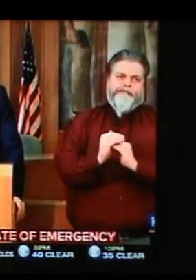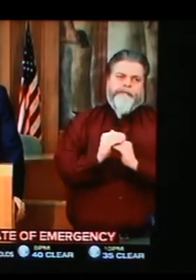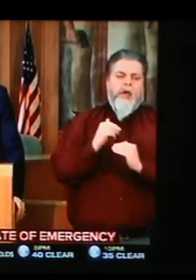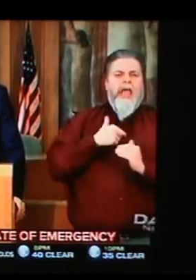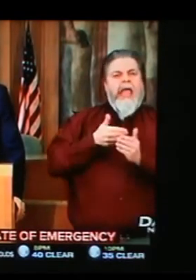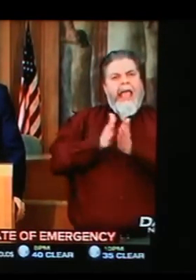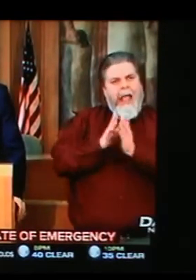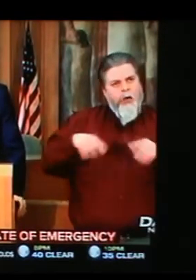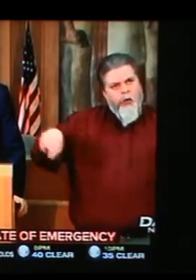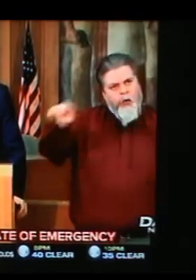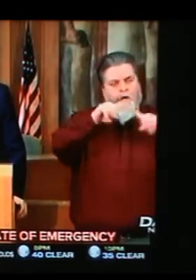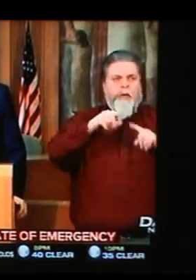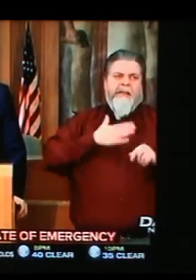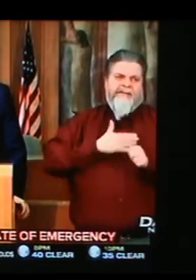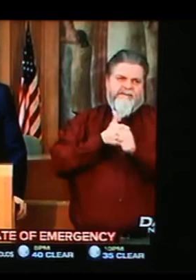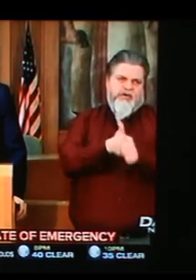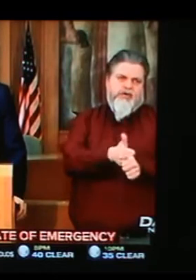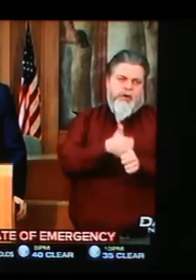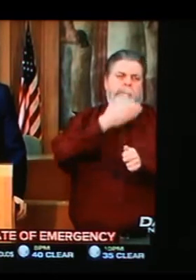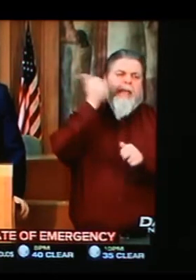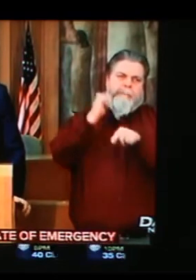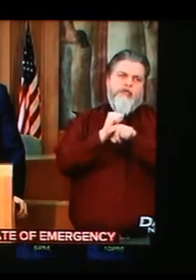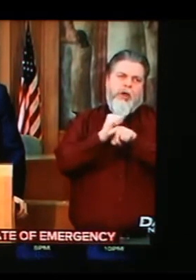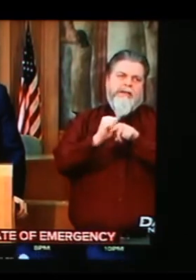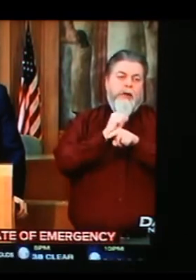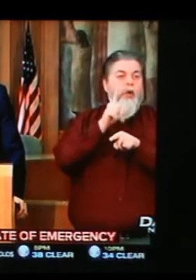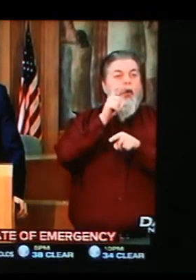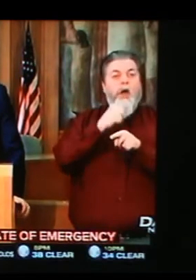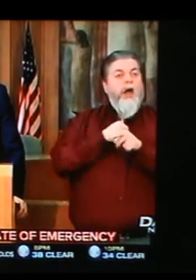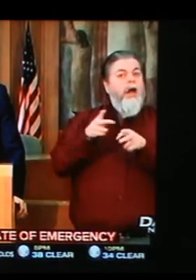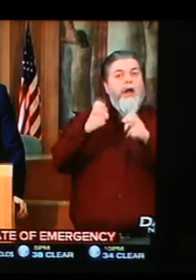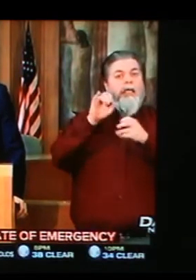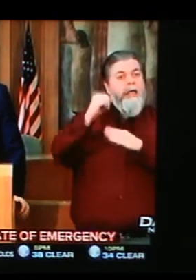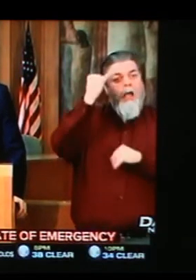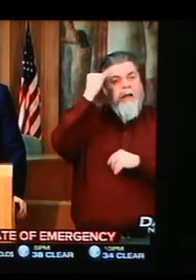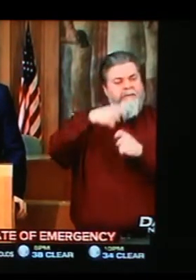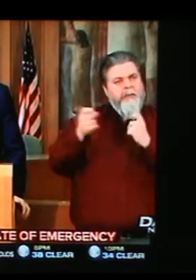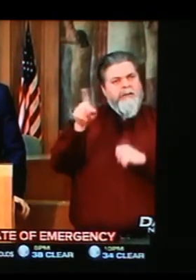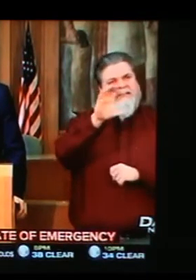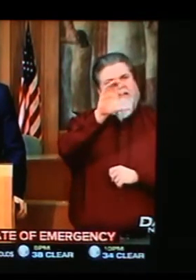partners to follow suit because we think it's a best practice. It's a CDC-recommended best practice.